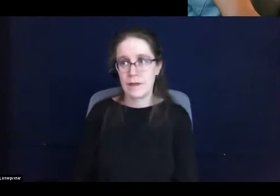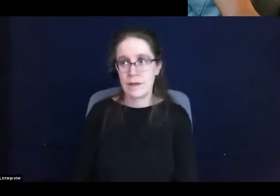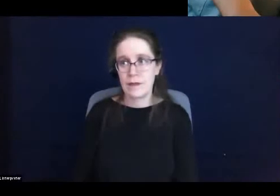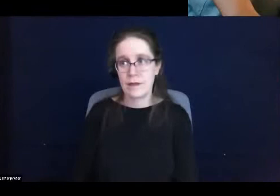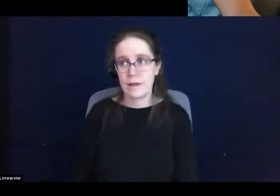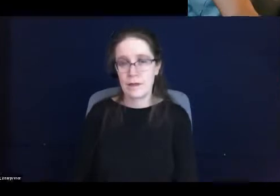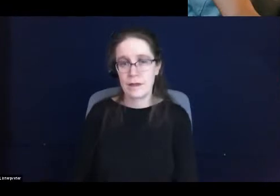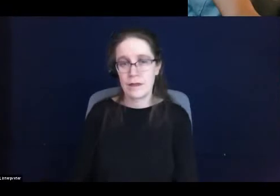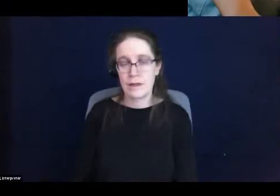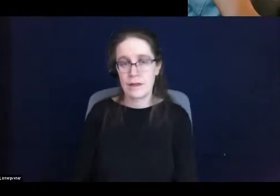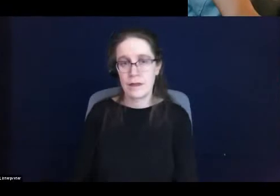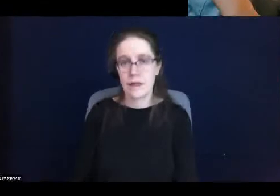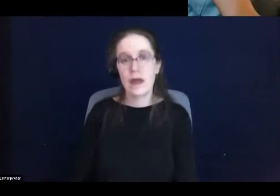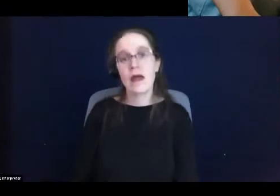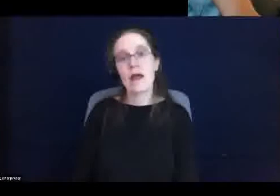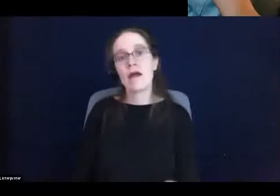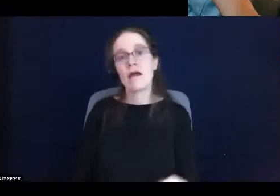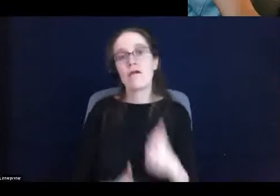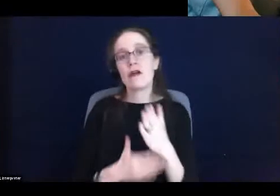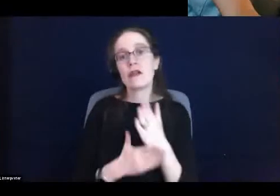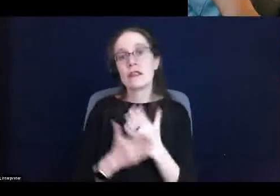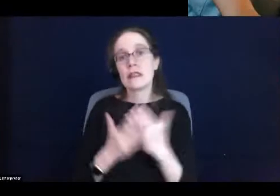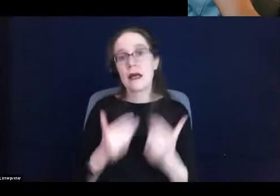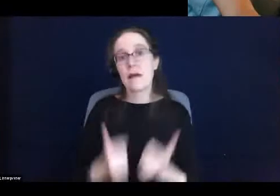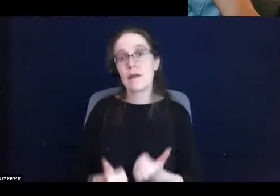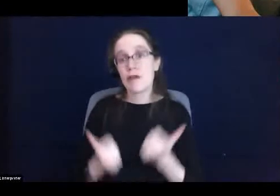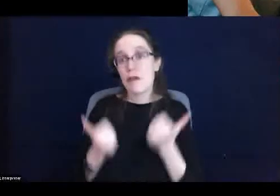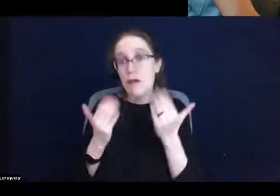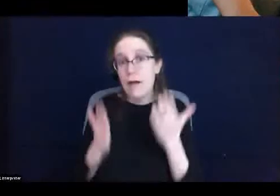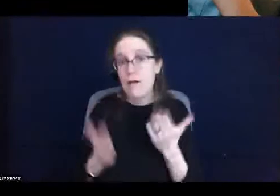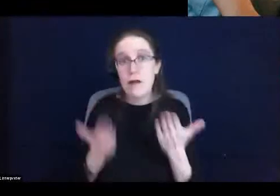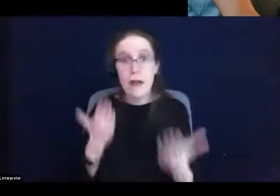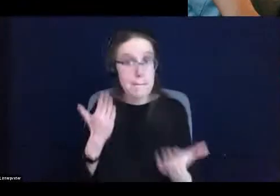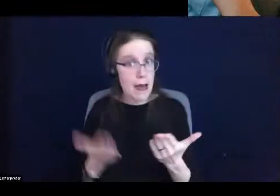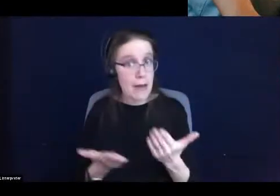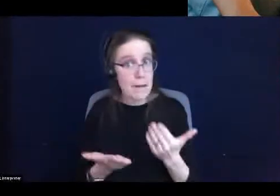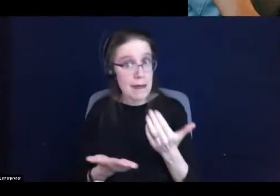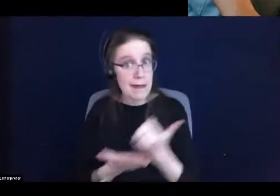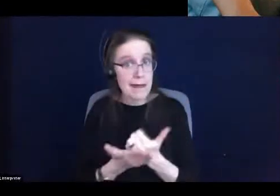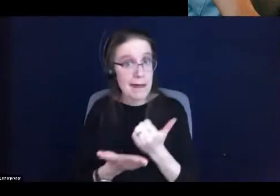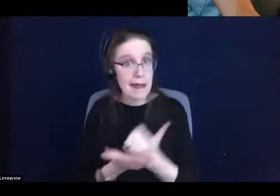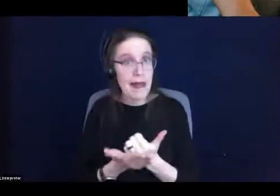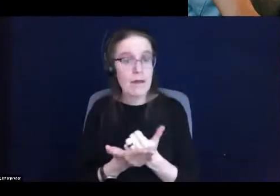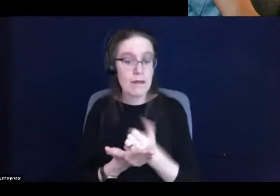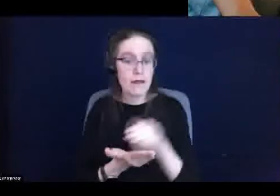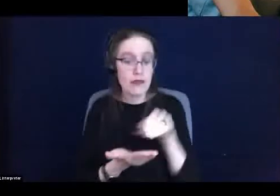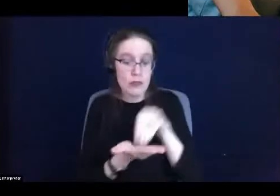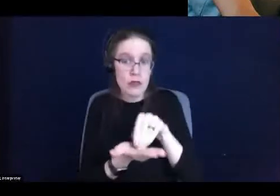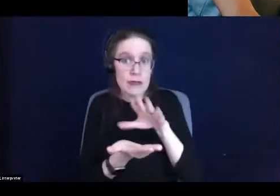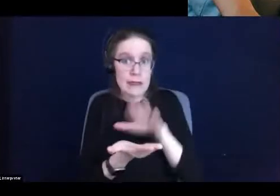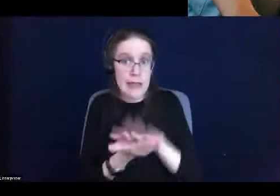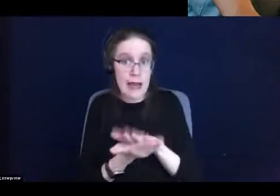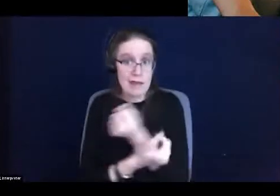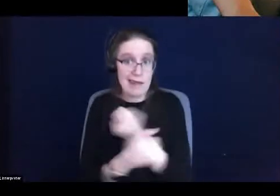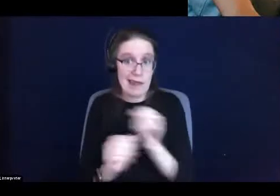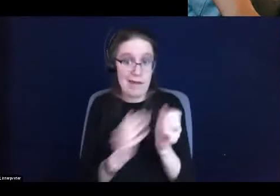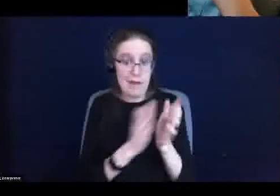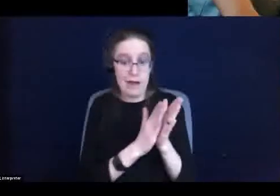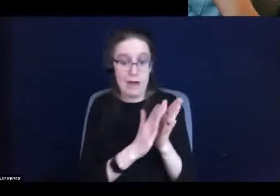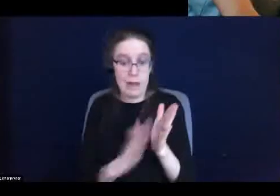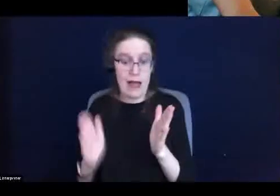And for some survivors, it might be helpful to write down that safety plan that they came up with so they can take it with them wherever they